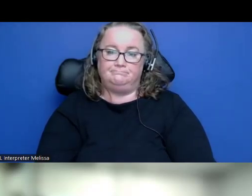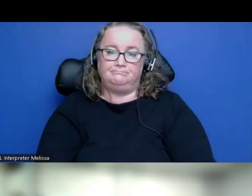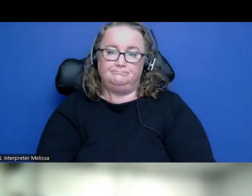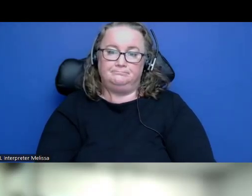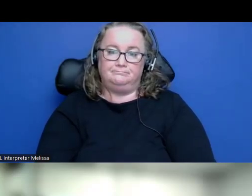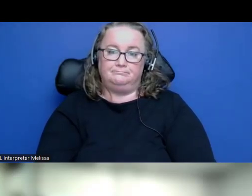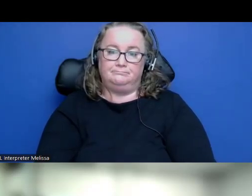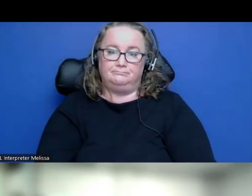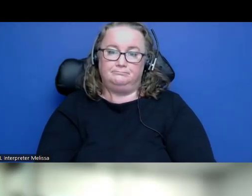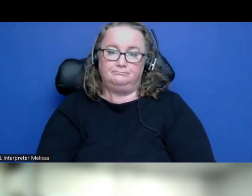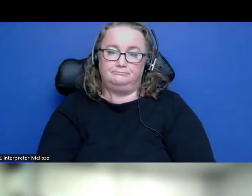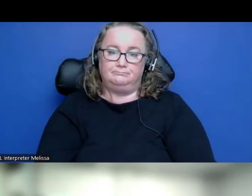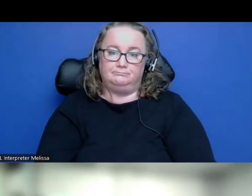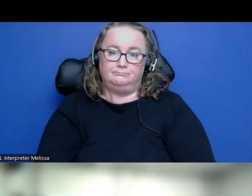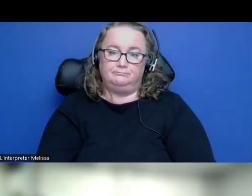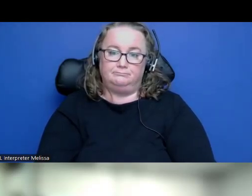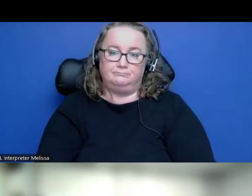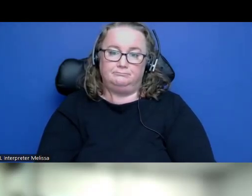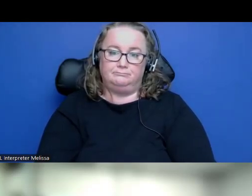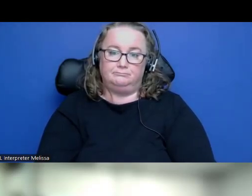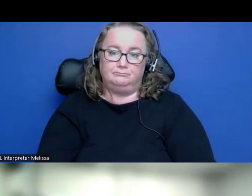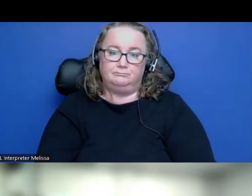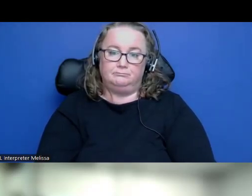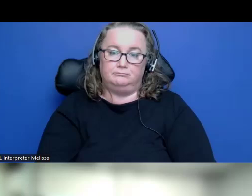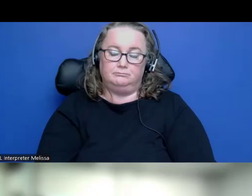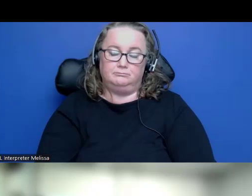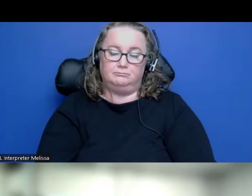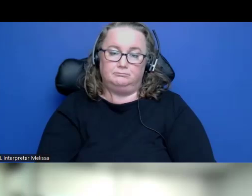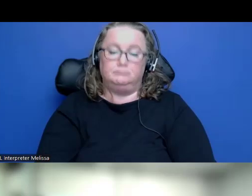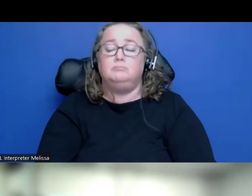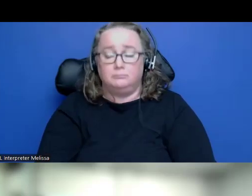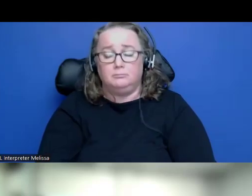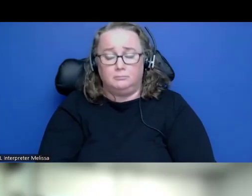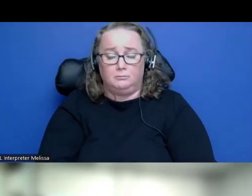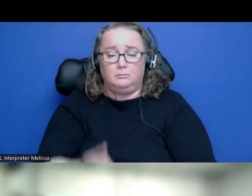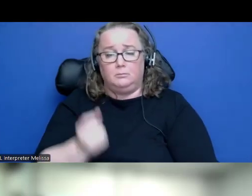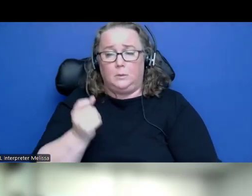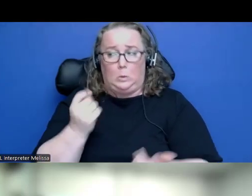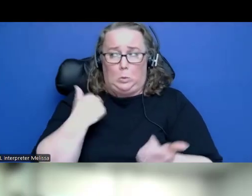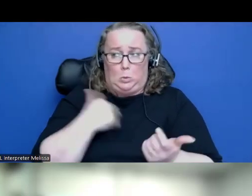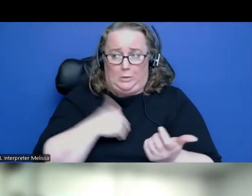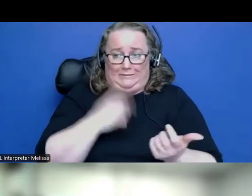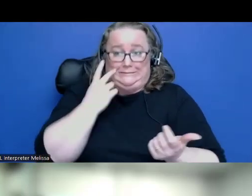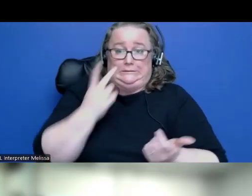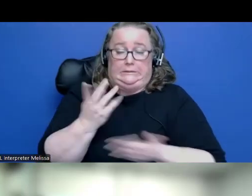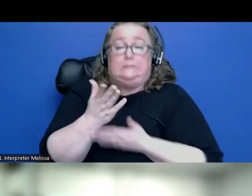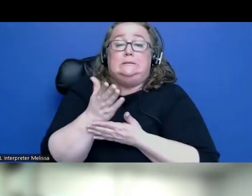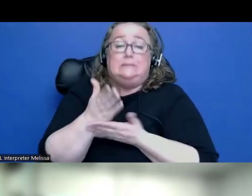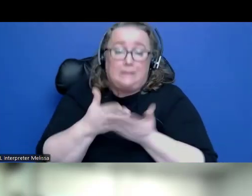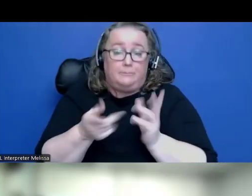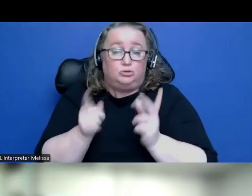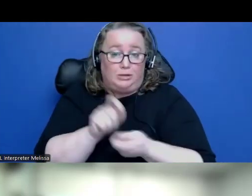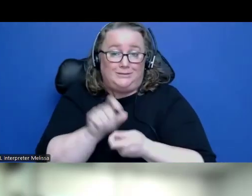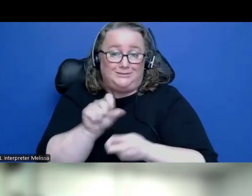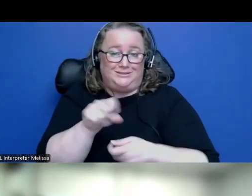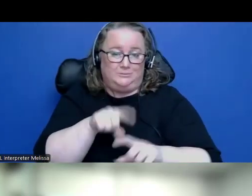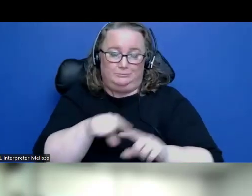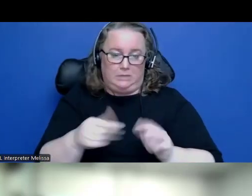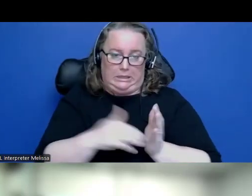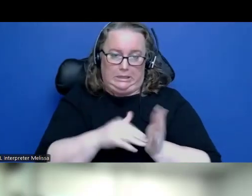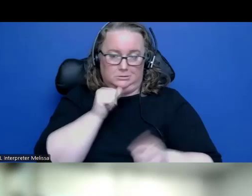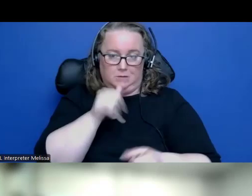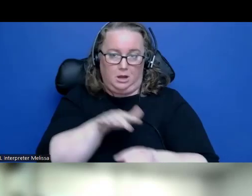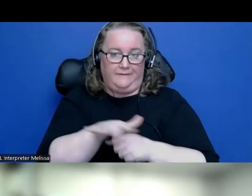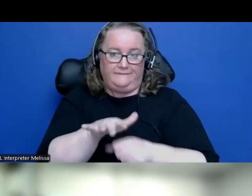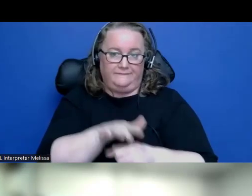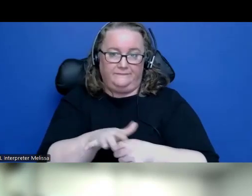I think, we certainly have seen changes within Bridgewater, but not enough. In terms of